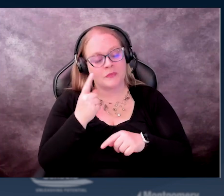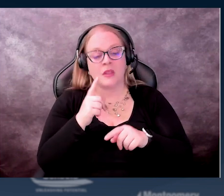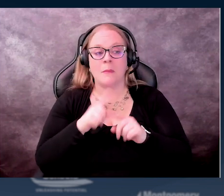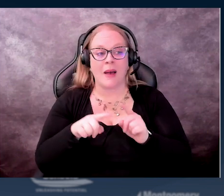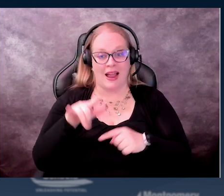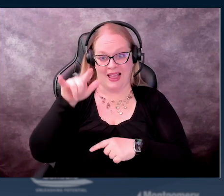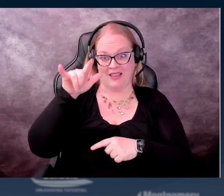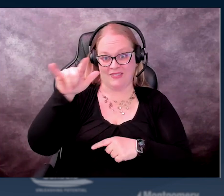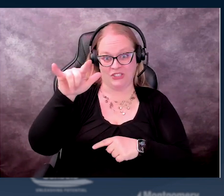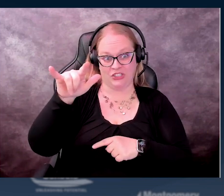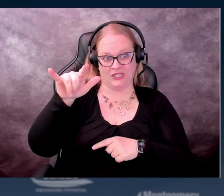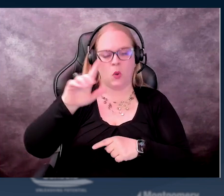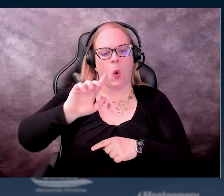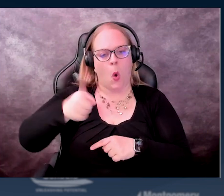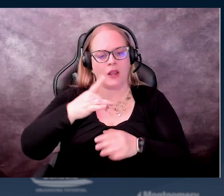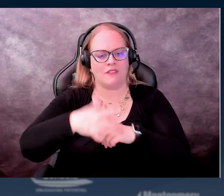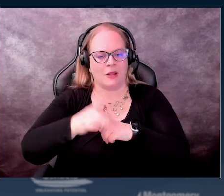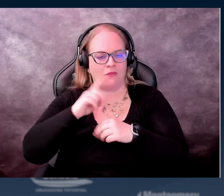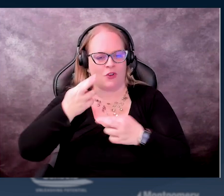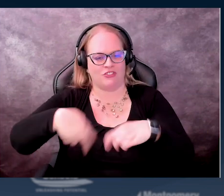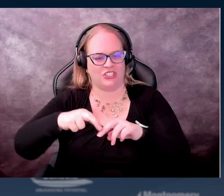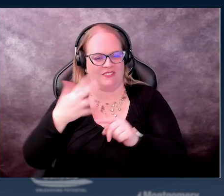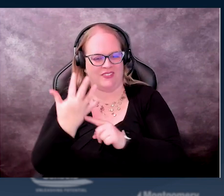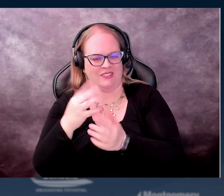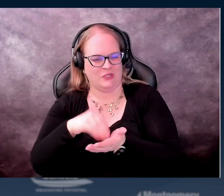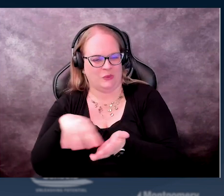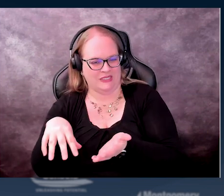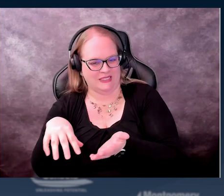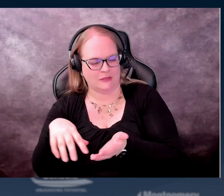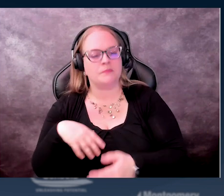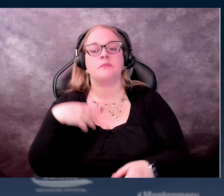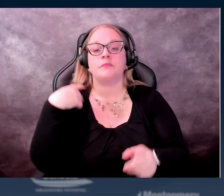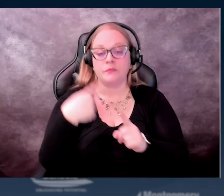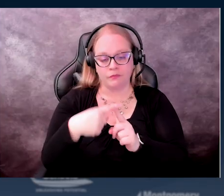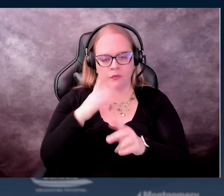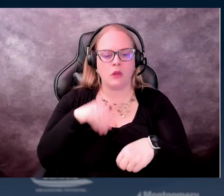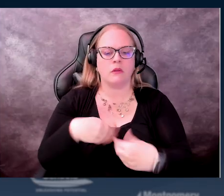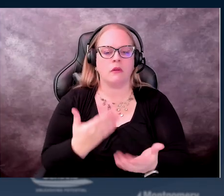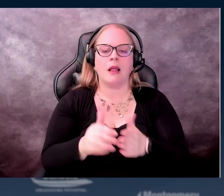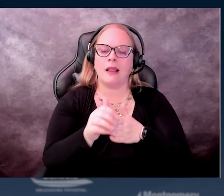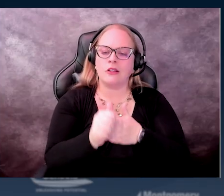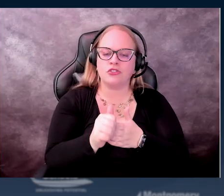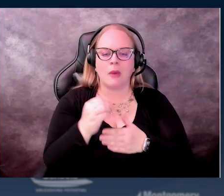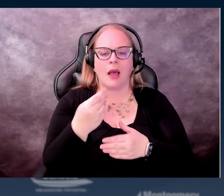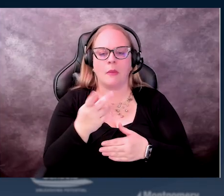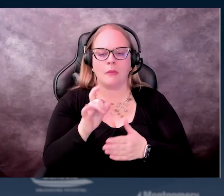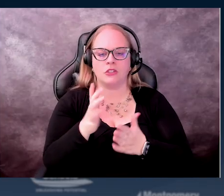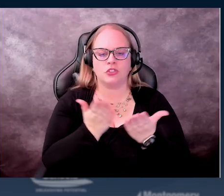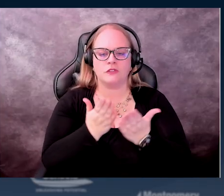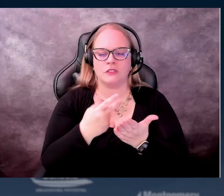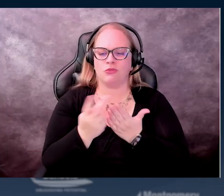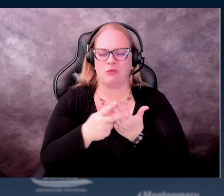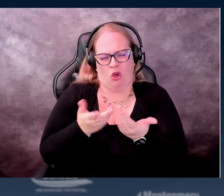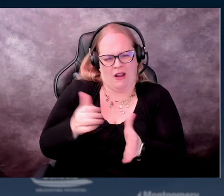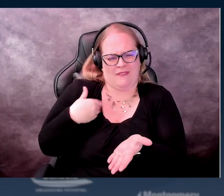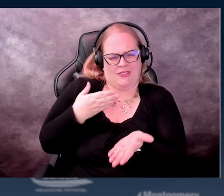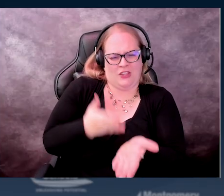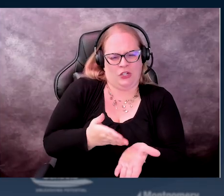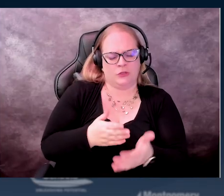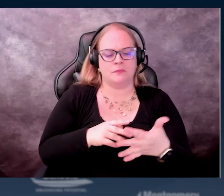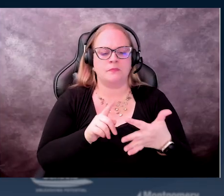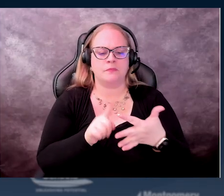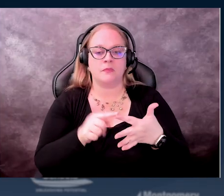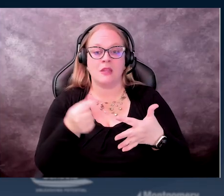they'll capitalize on their leadership and public service programs that they already have in place. Gaithersburg hosts right now